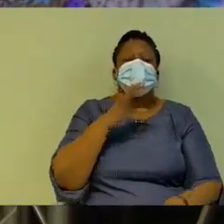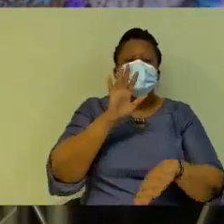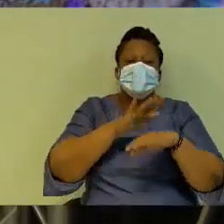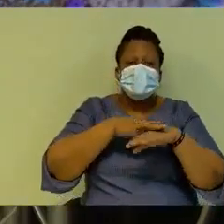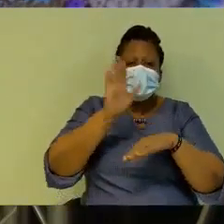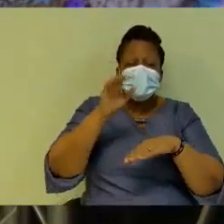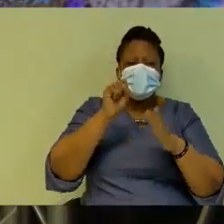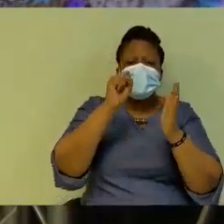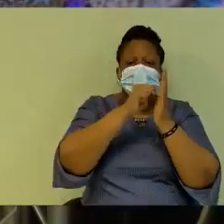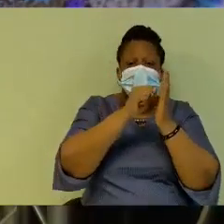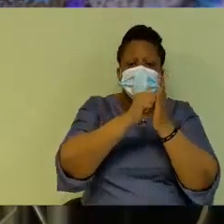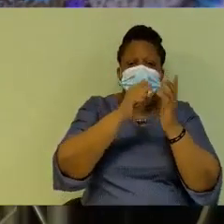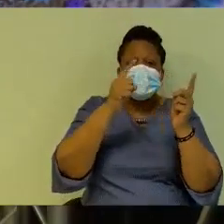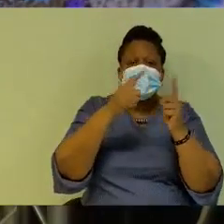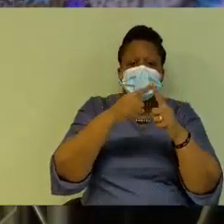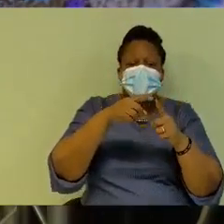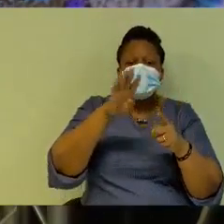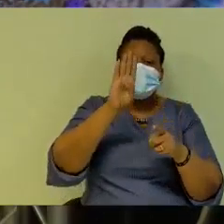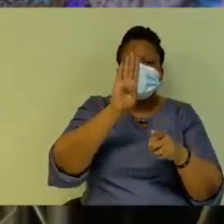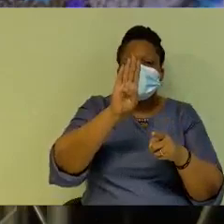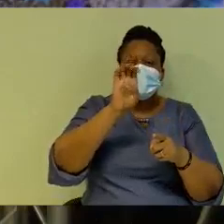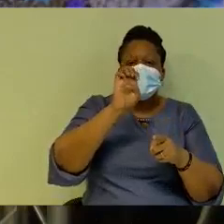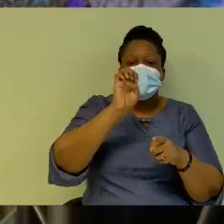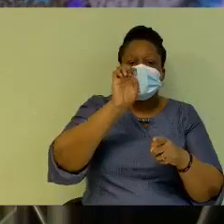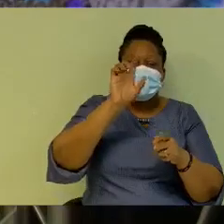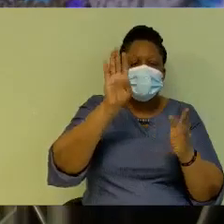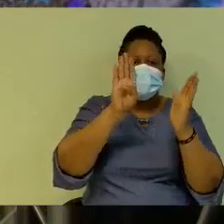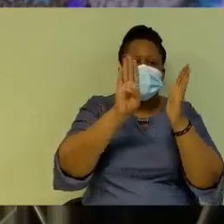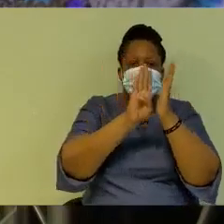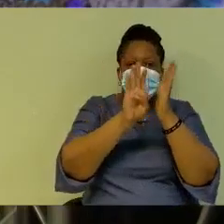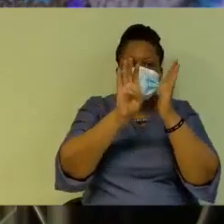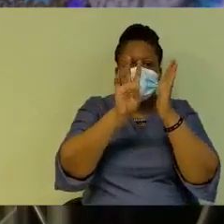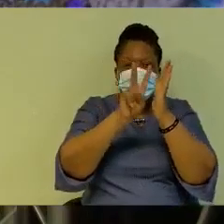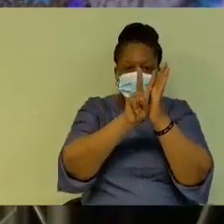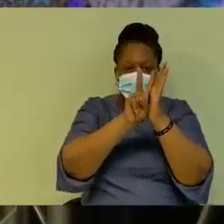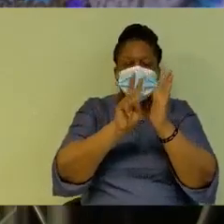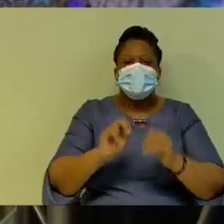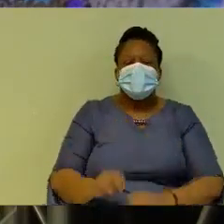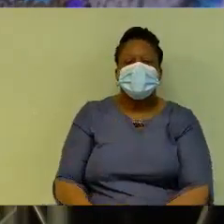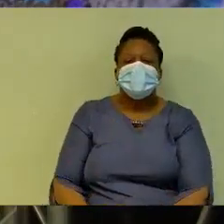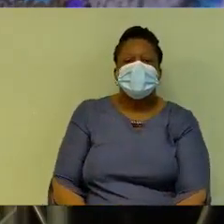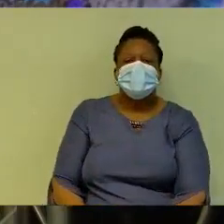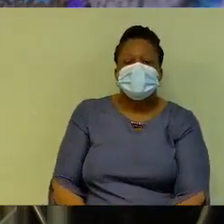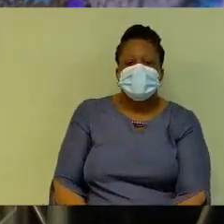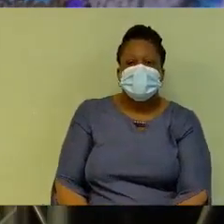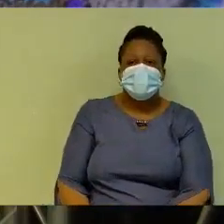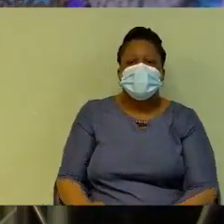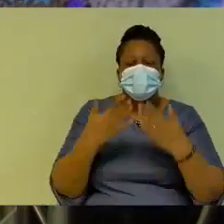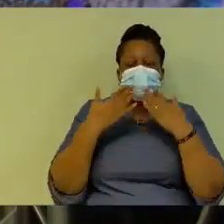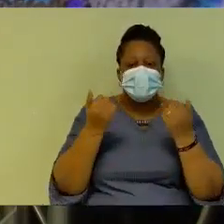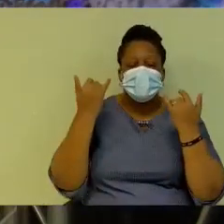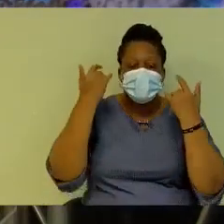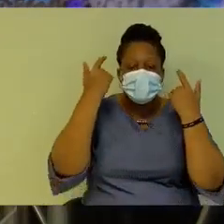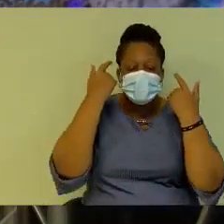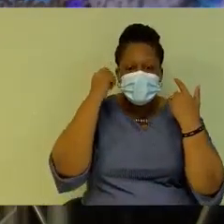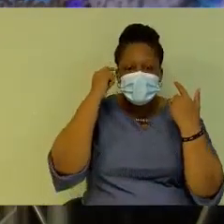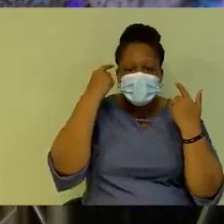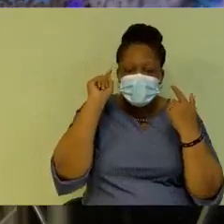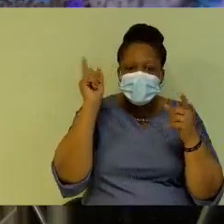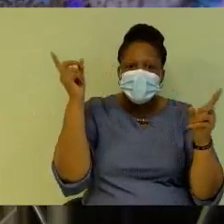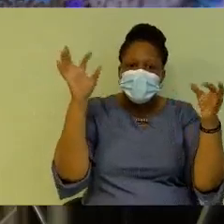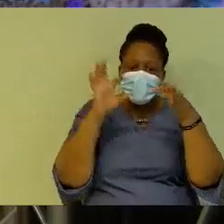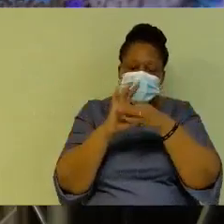Thank you very much to all of you who joined in today for our COVID-19 daily briefing. Tomorrow we'll be